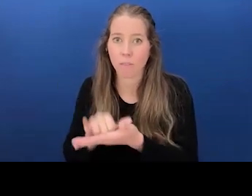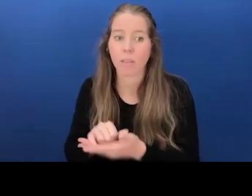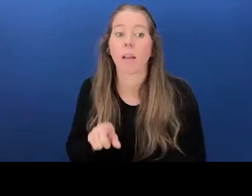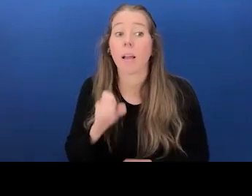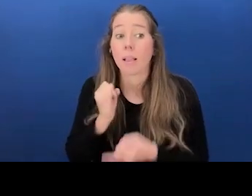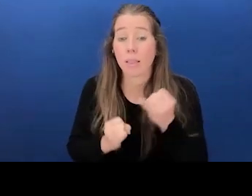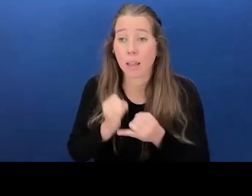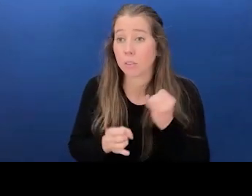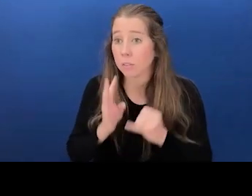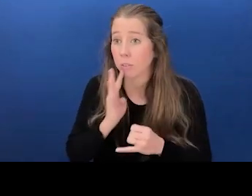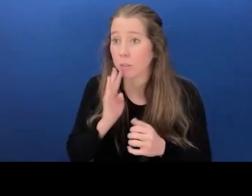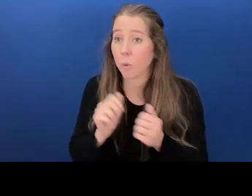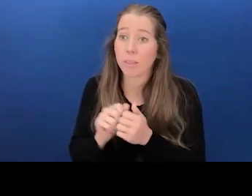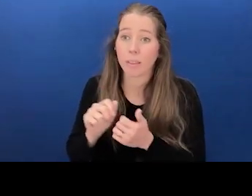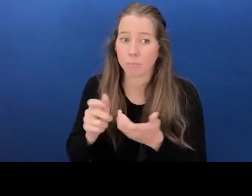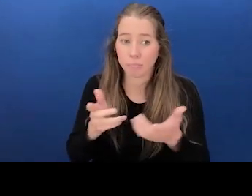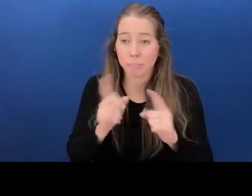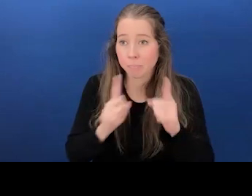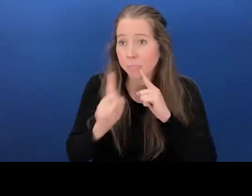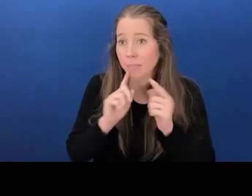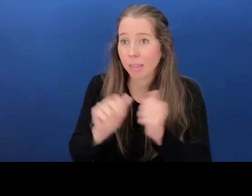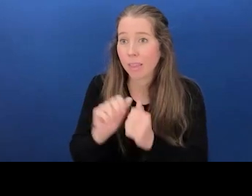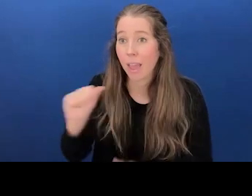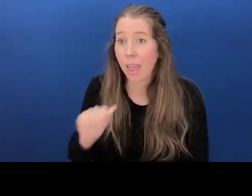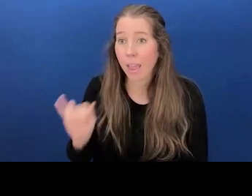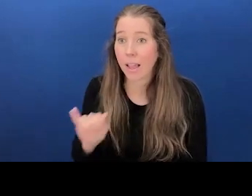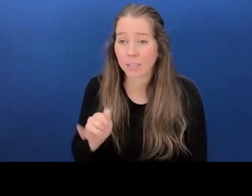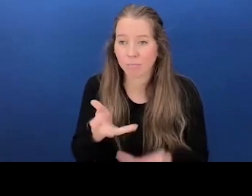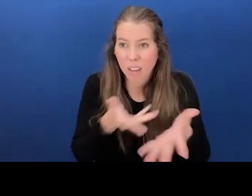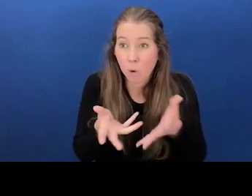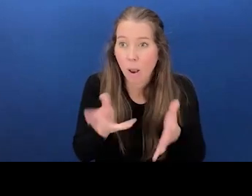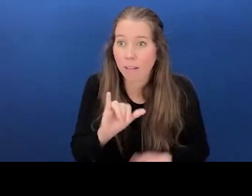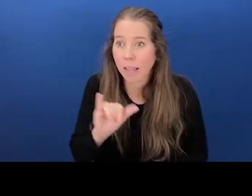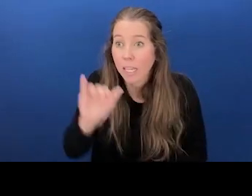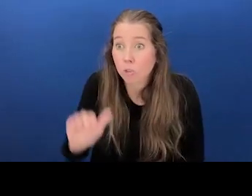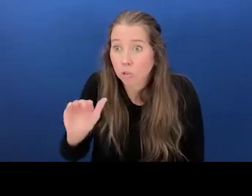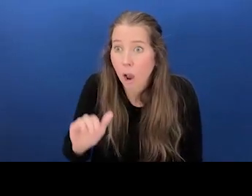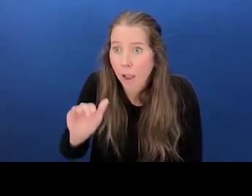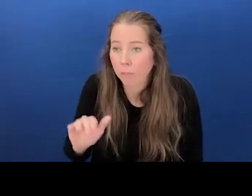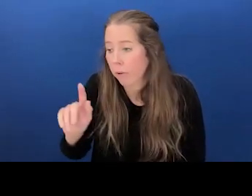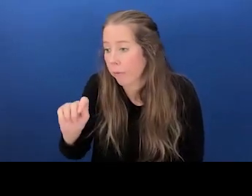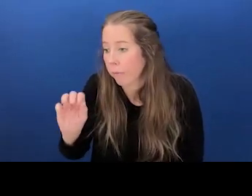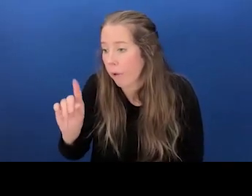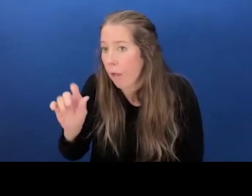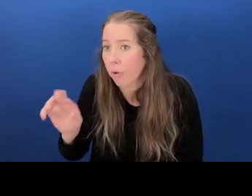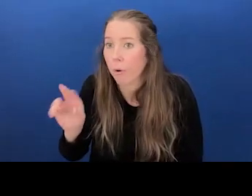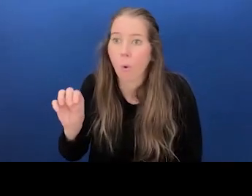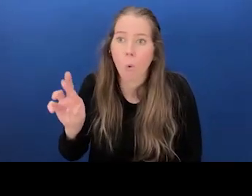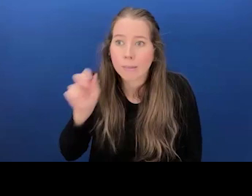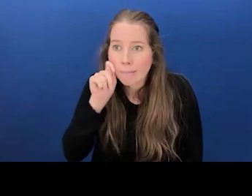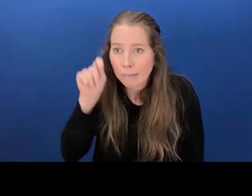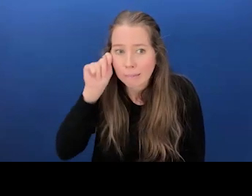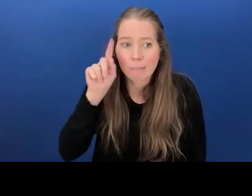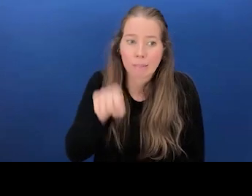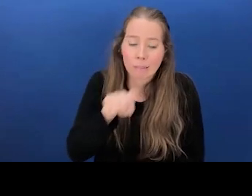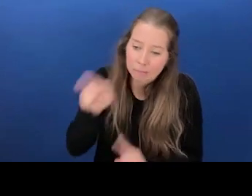when you're talking to the AI, treat it like a child. Imagine a toddler or a teenager, right? You need to give them specific